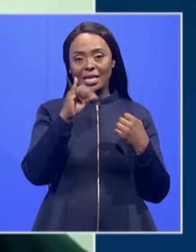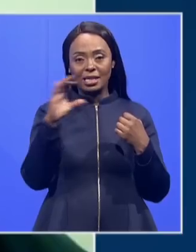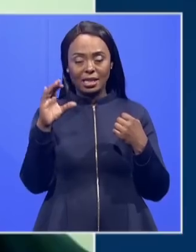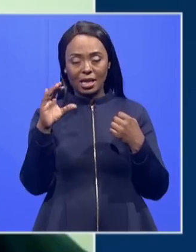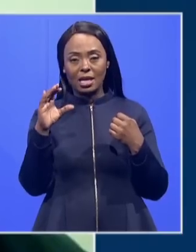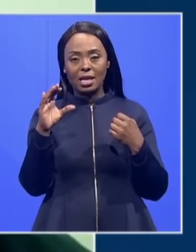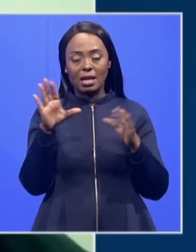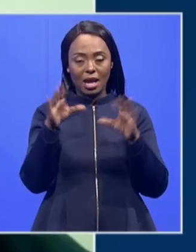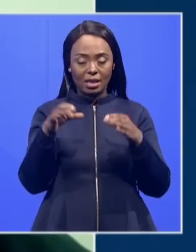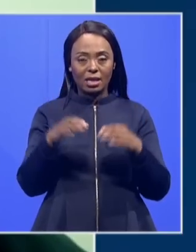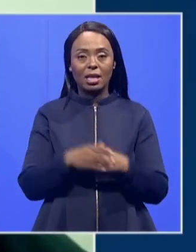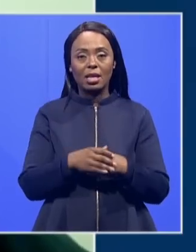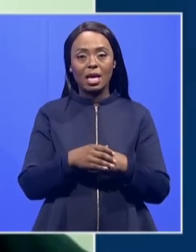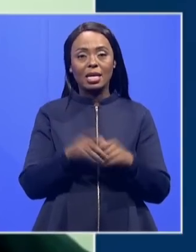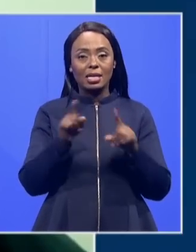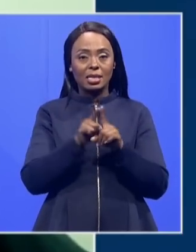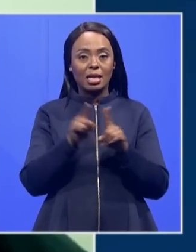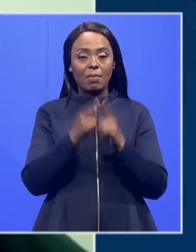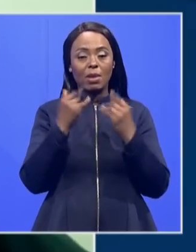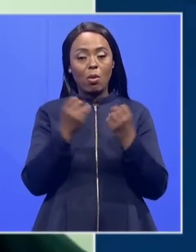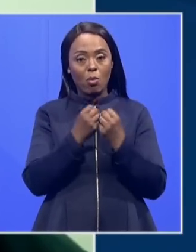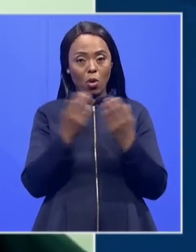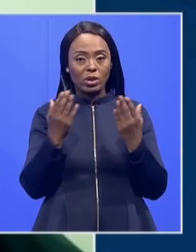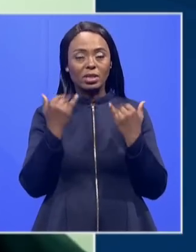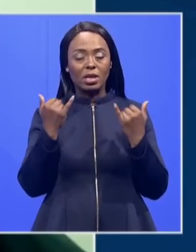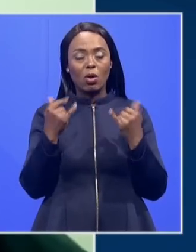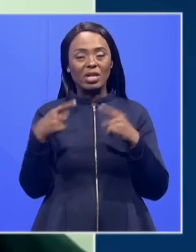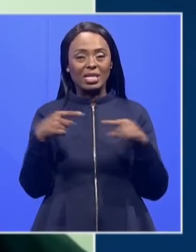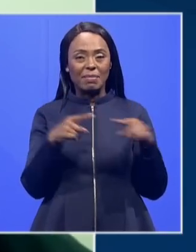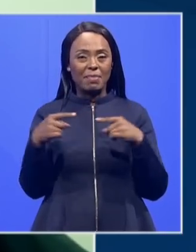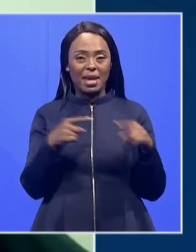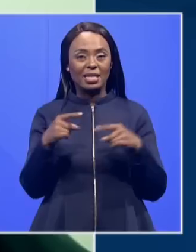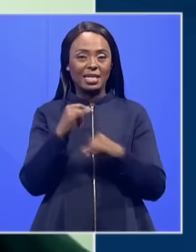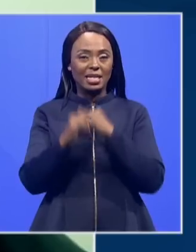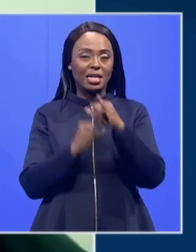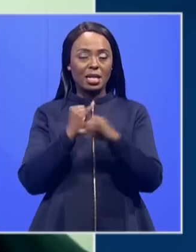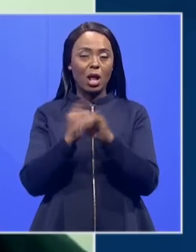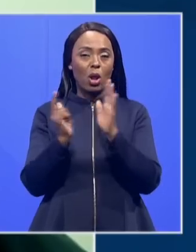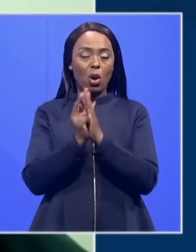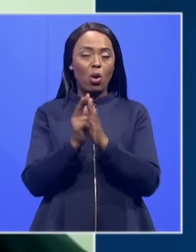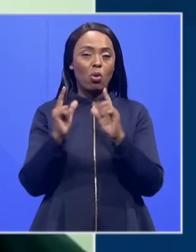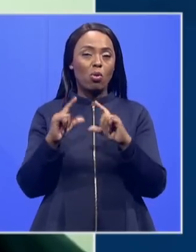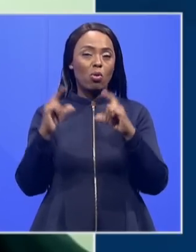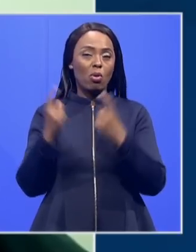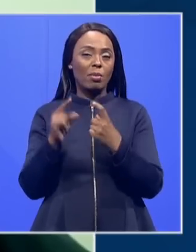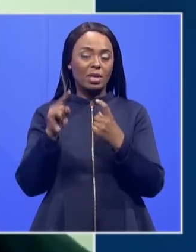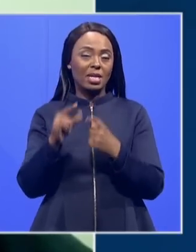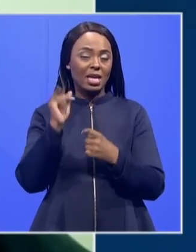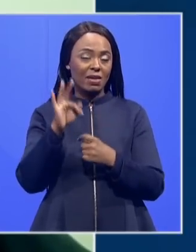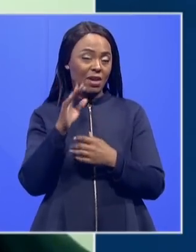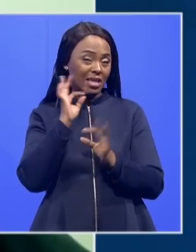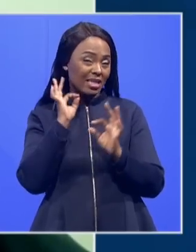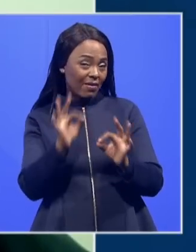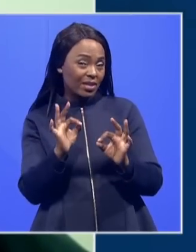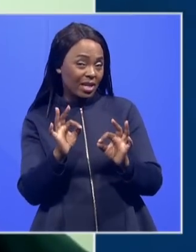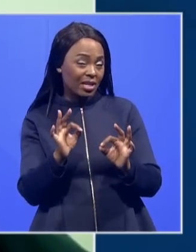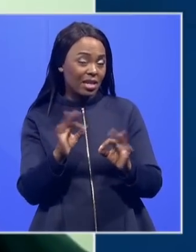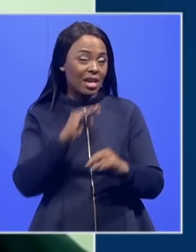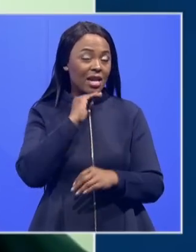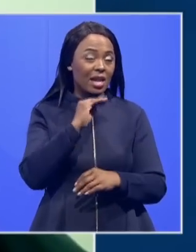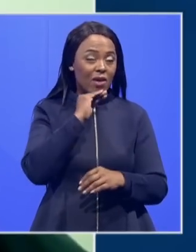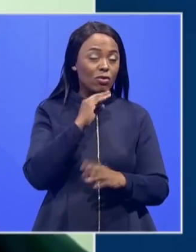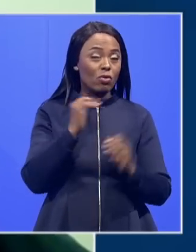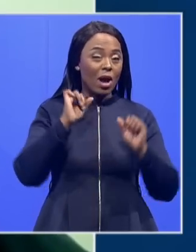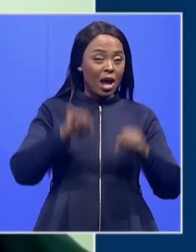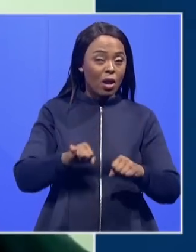state. And in this instance, there's a lot of debate within the international law community on whether or not this will be sufficient enough to allow South Africa to